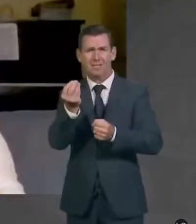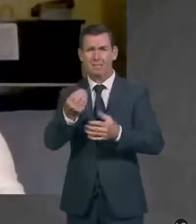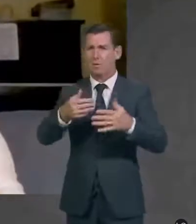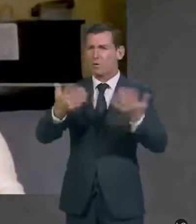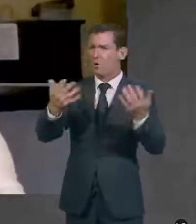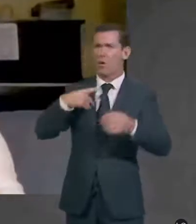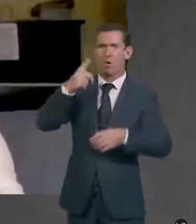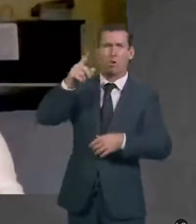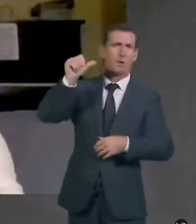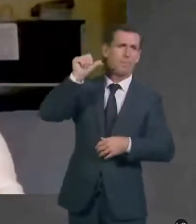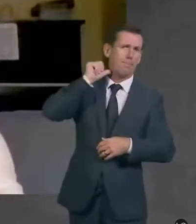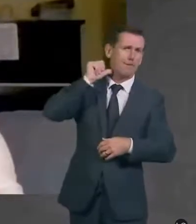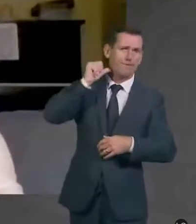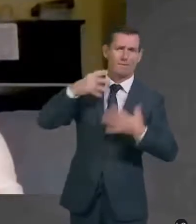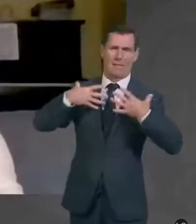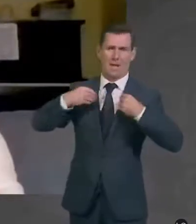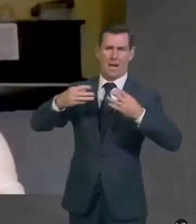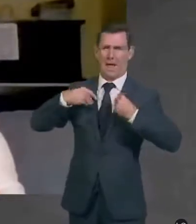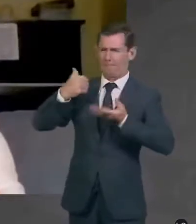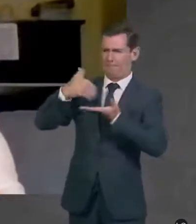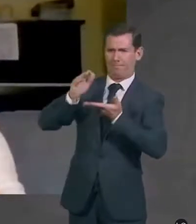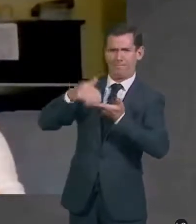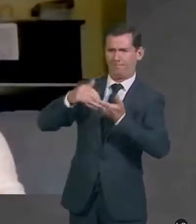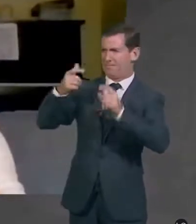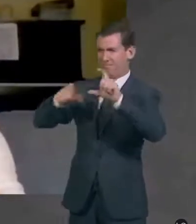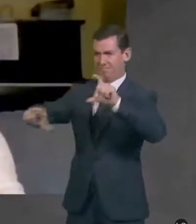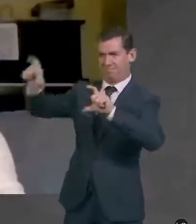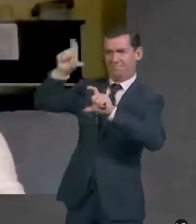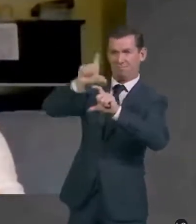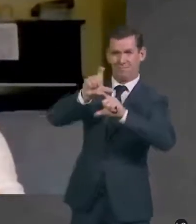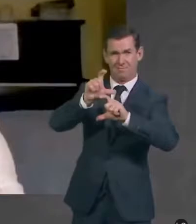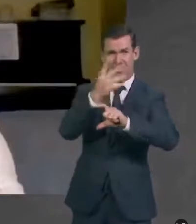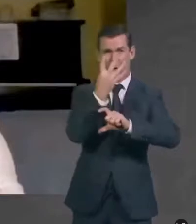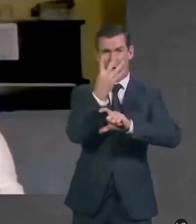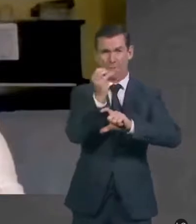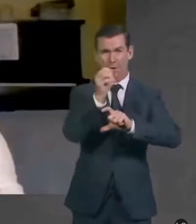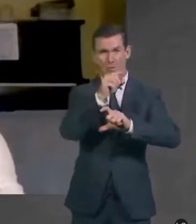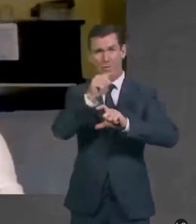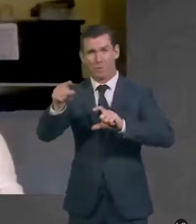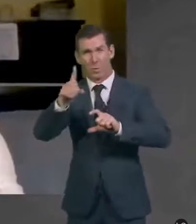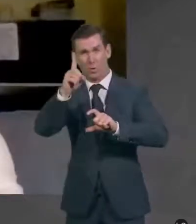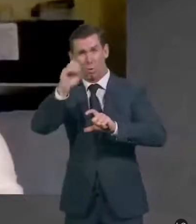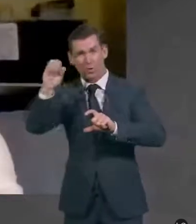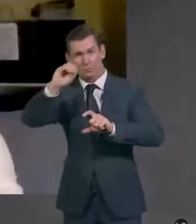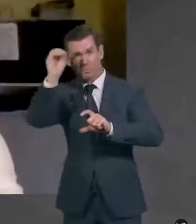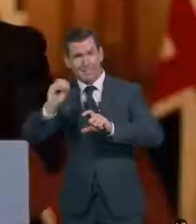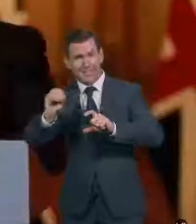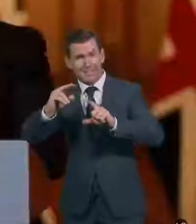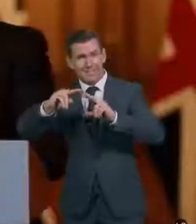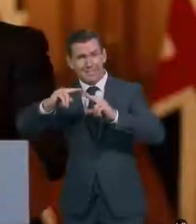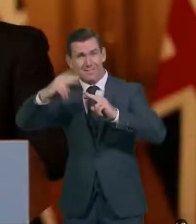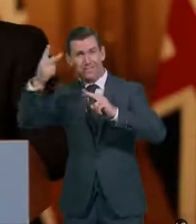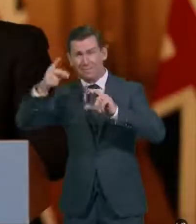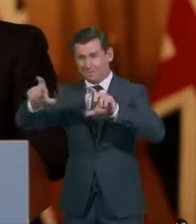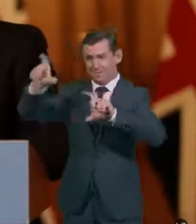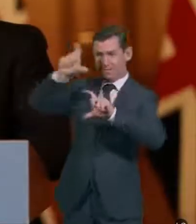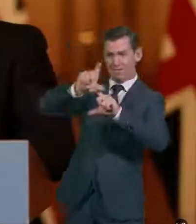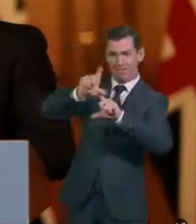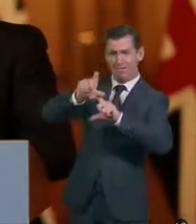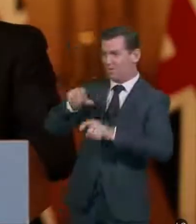between 40 and 100%. Are their industries expendable for Brexit? Well,